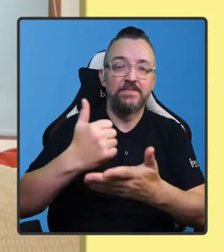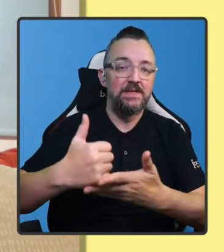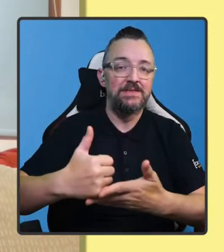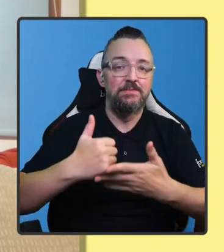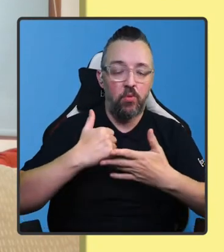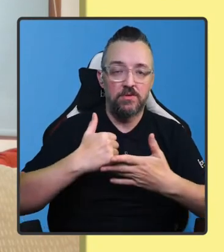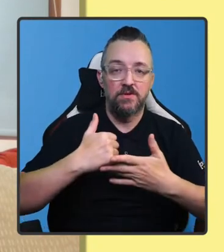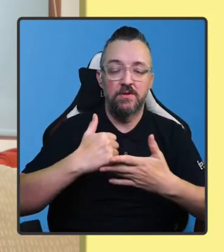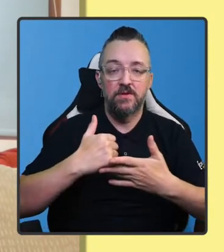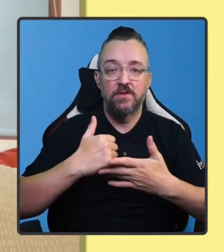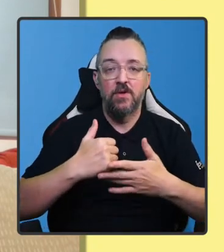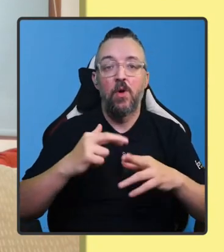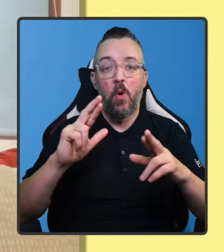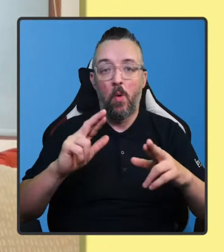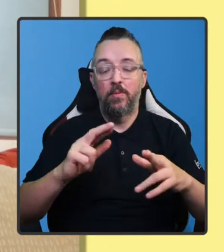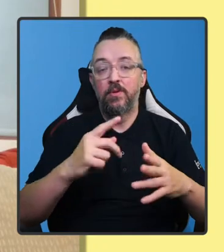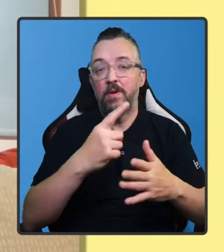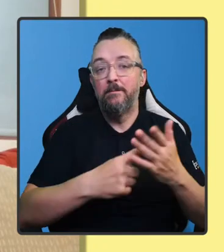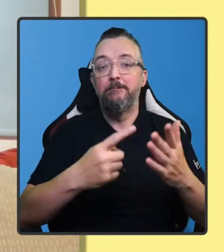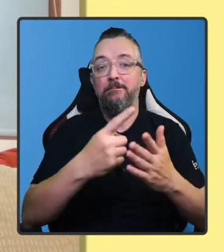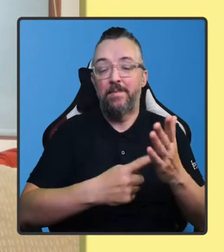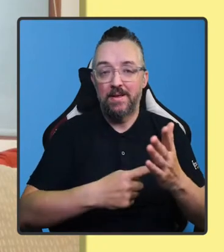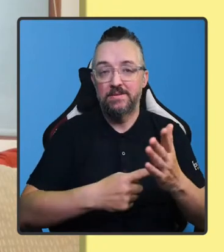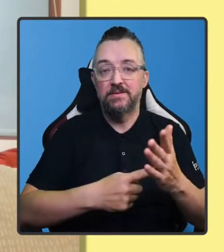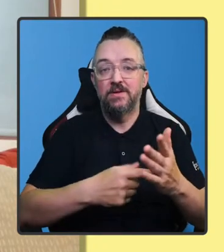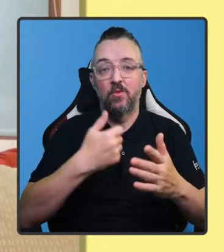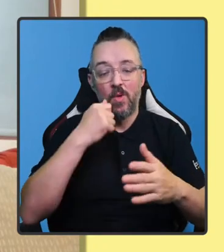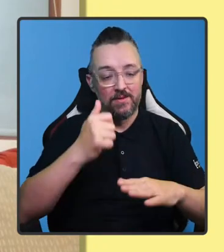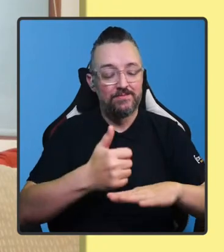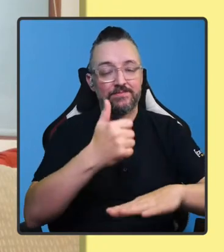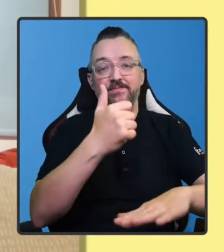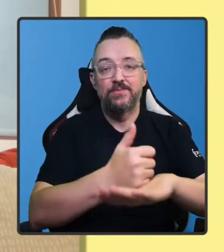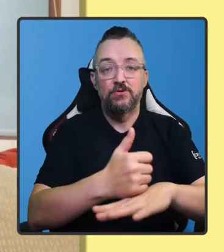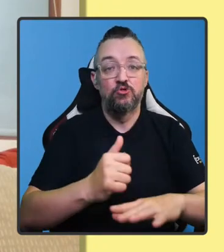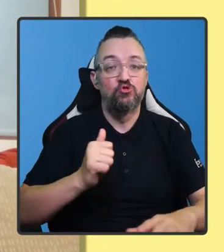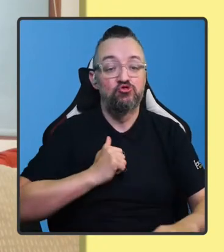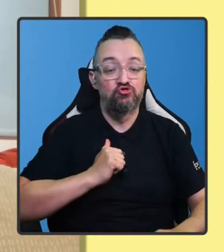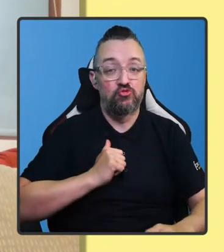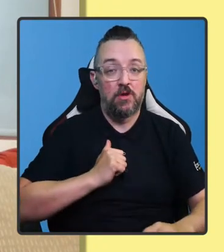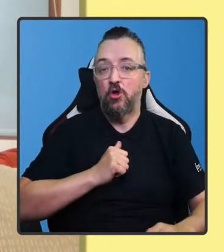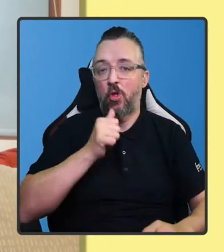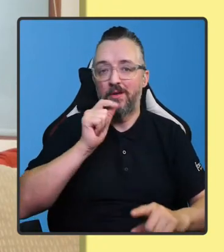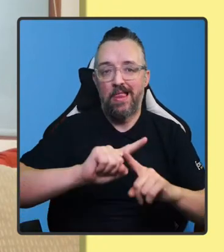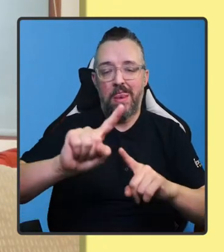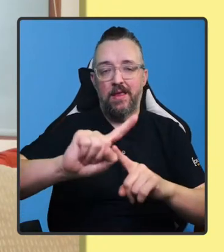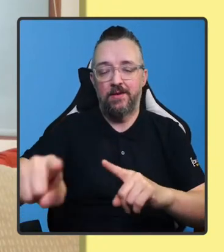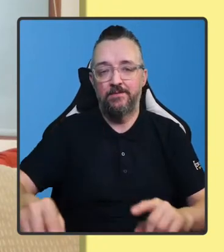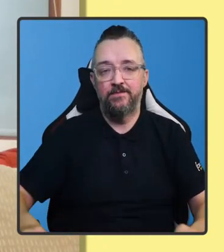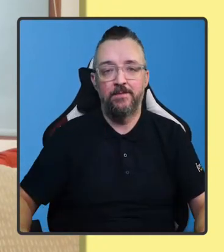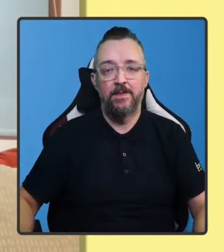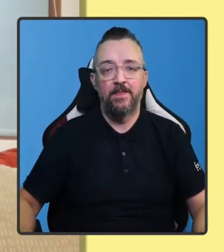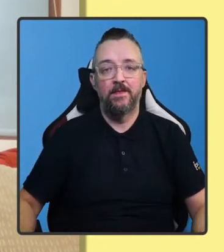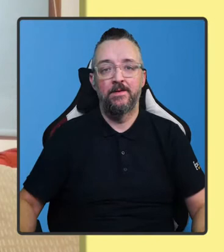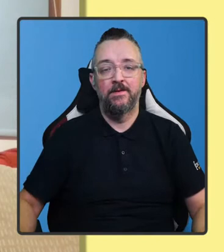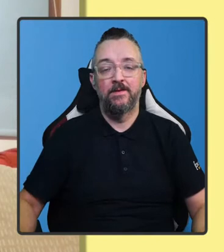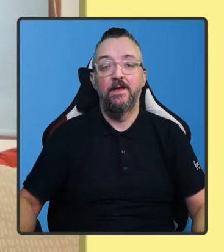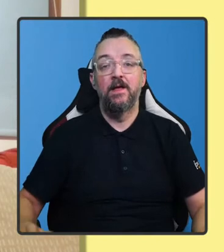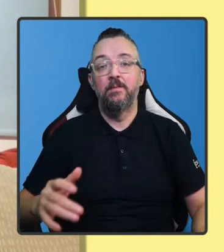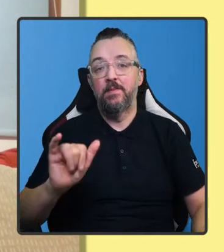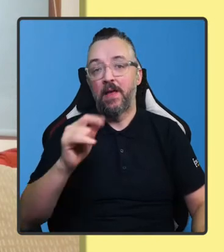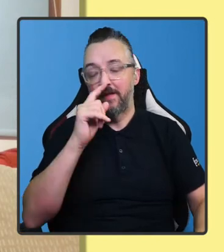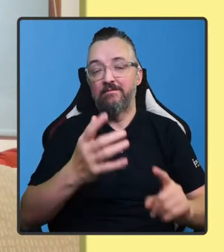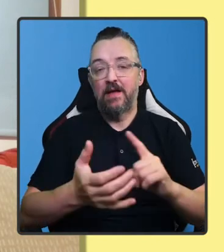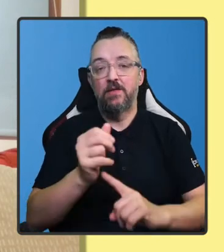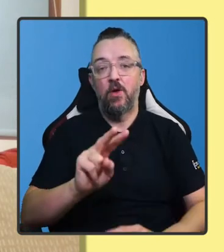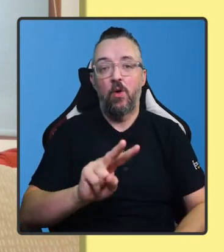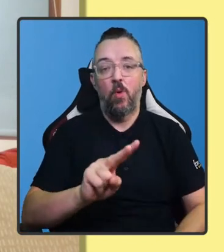hopefully a ban will get implemented sooner rather than later, and alternatives are going to